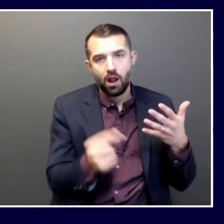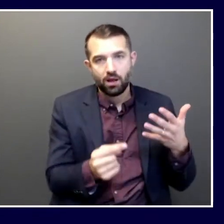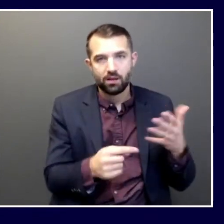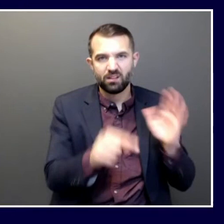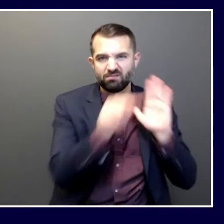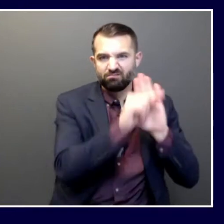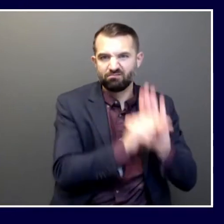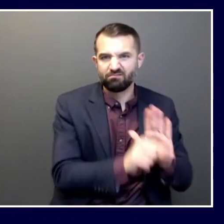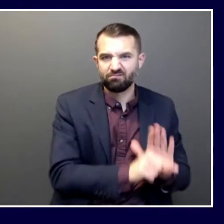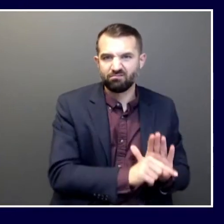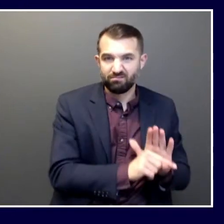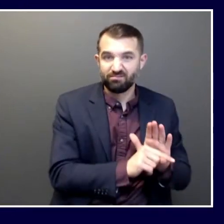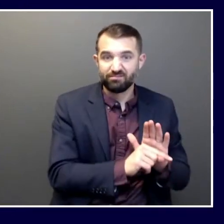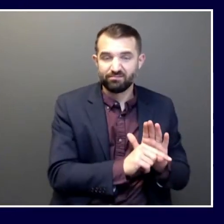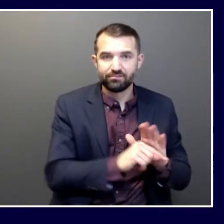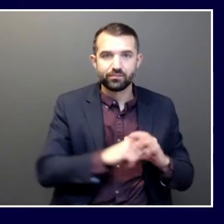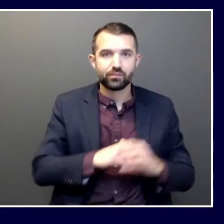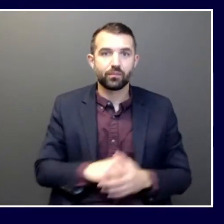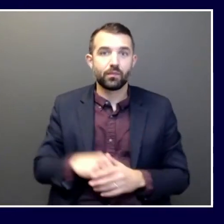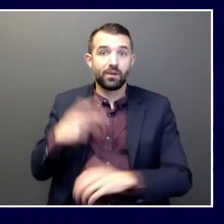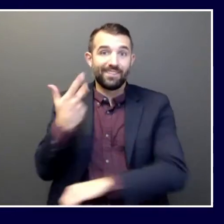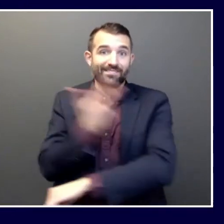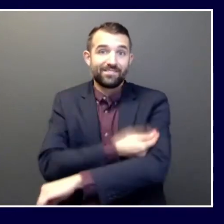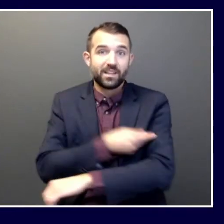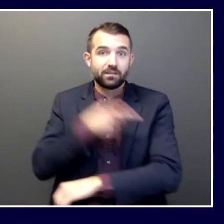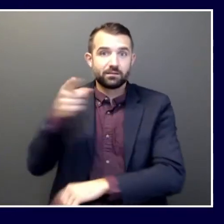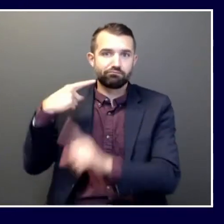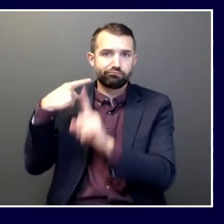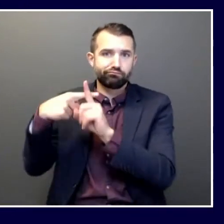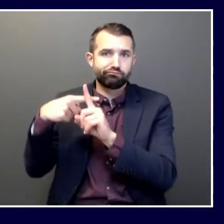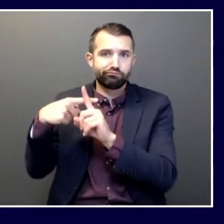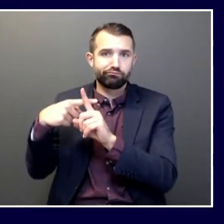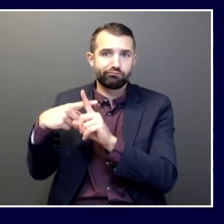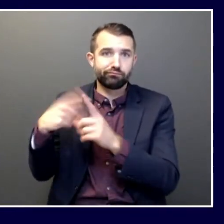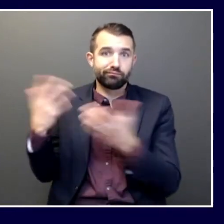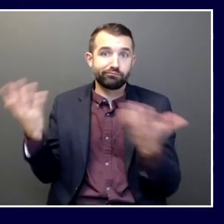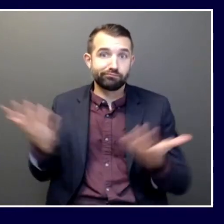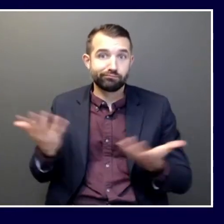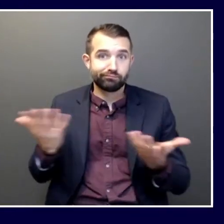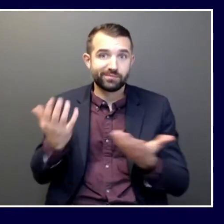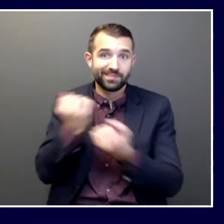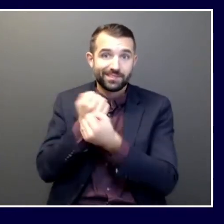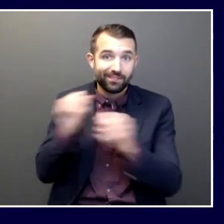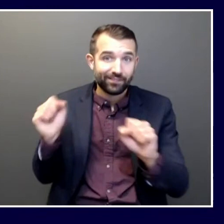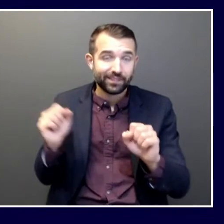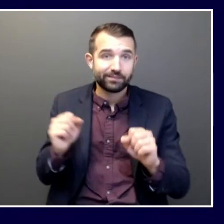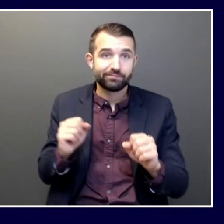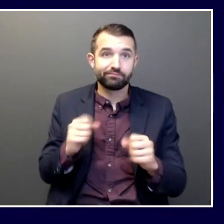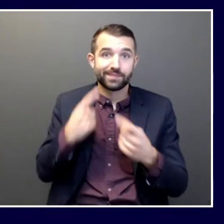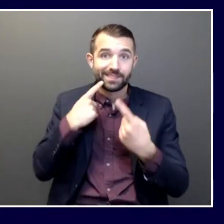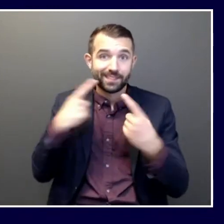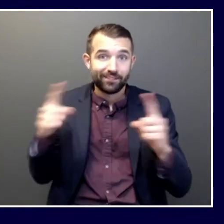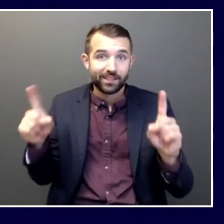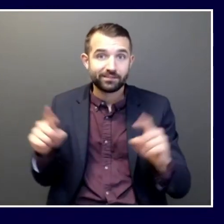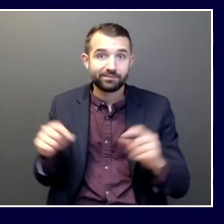as being one that's safe. It's been extensively studied, and the larger dose has been administered to hundreds